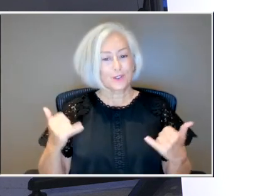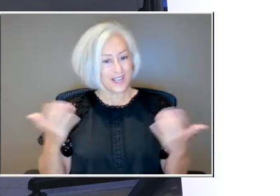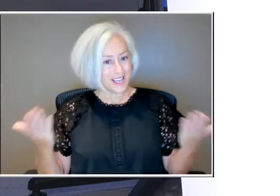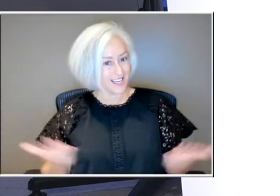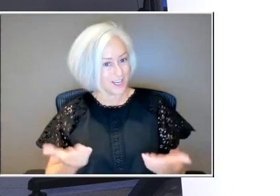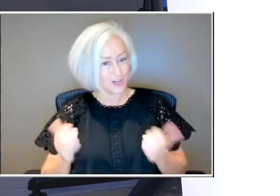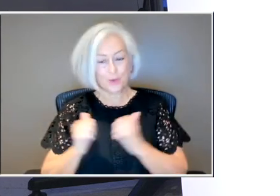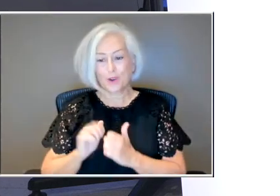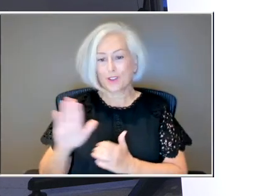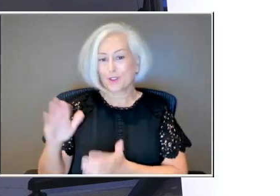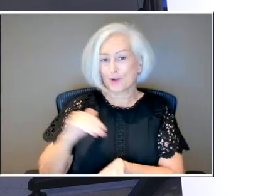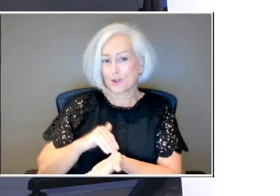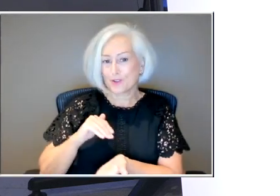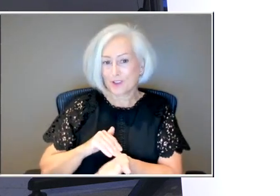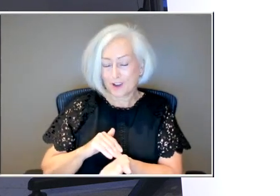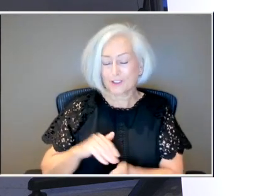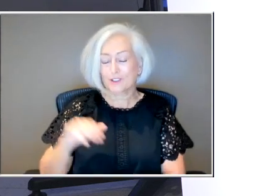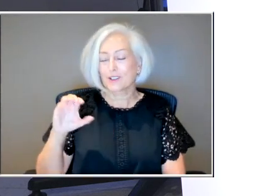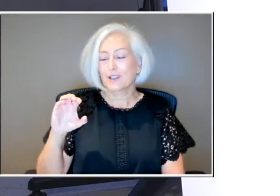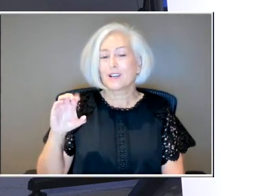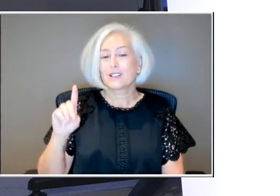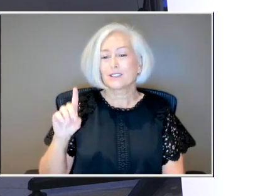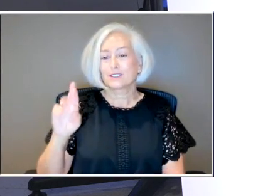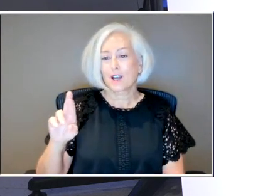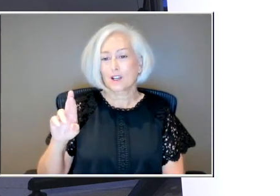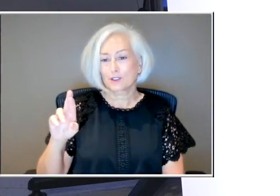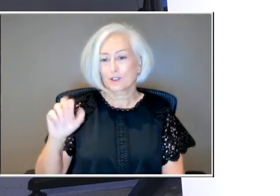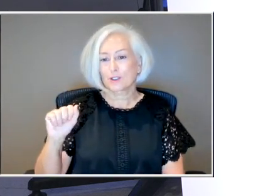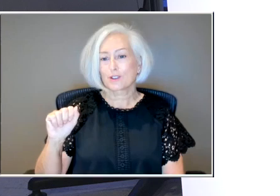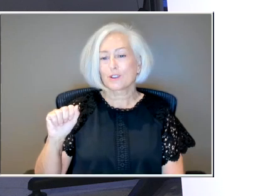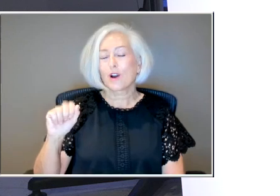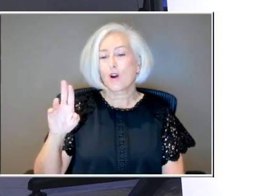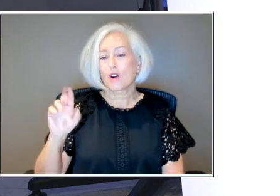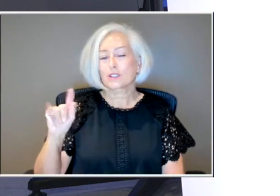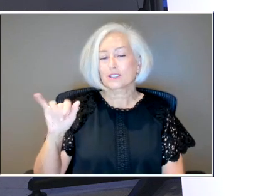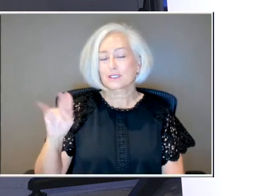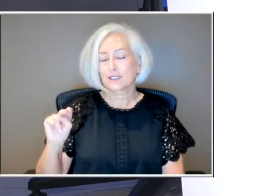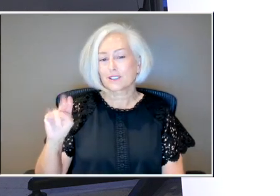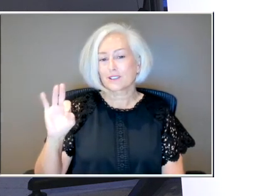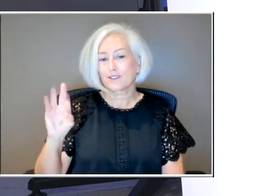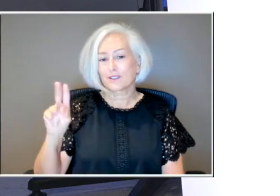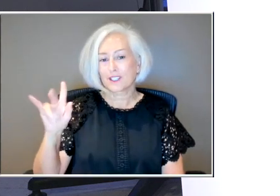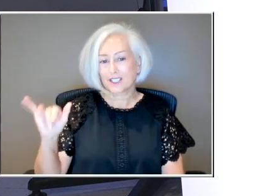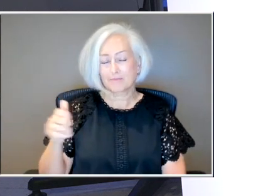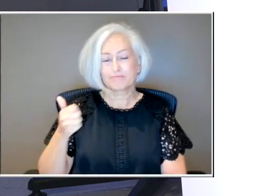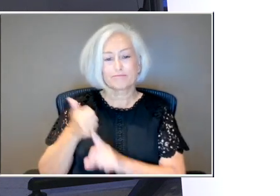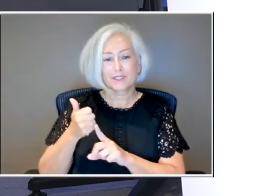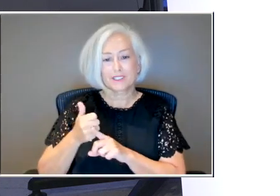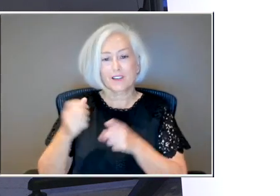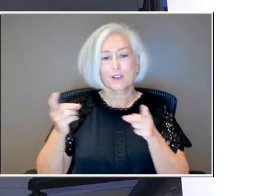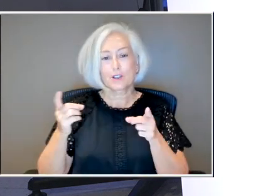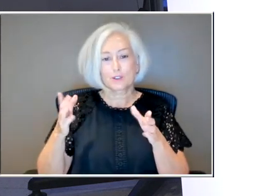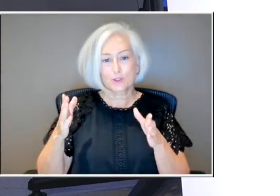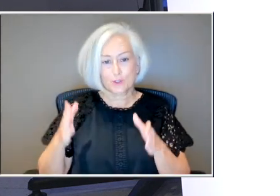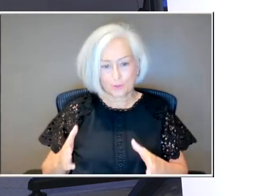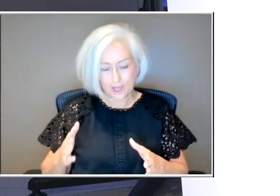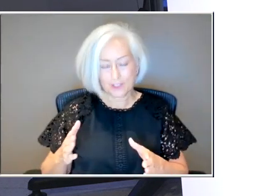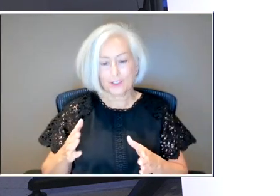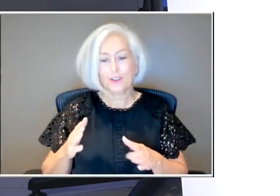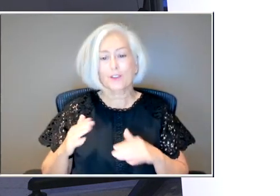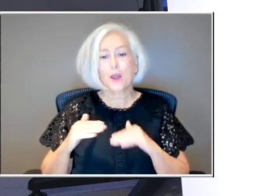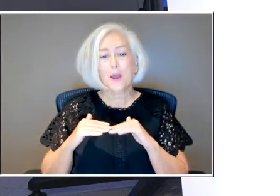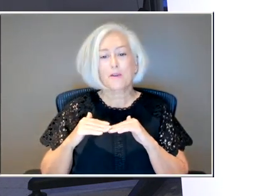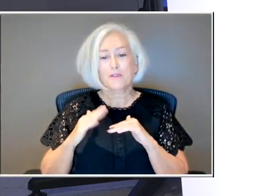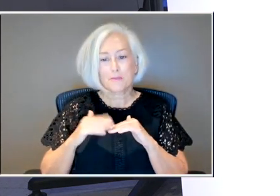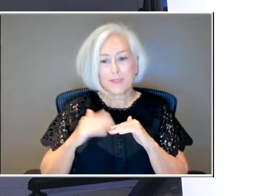Dr. Austin Findley. Dr. Findley is also the Division Director of Minimally Invasive Gynecologic Surgery. Great to have you both.